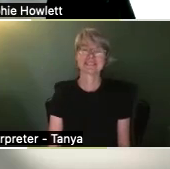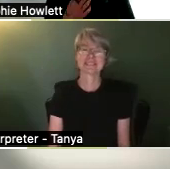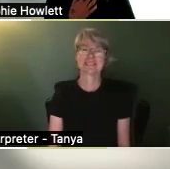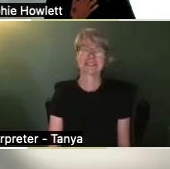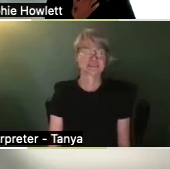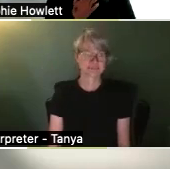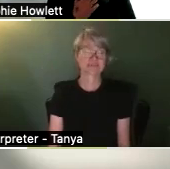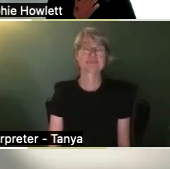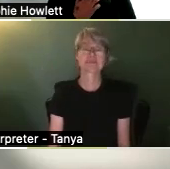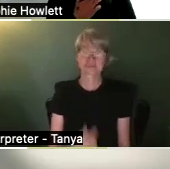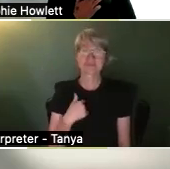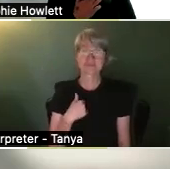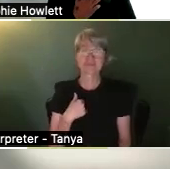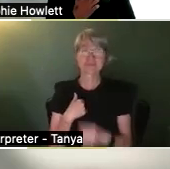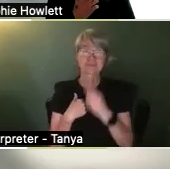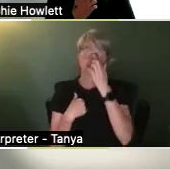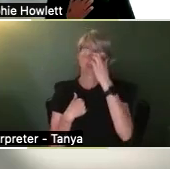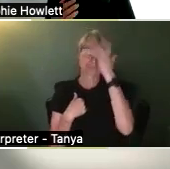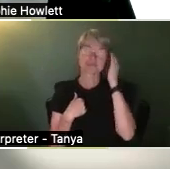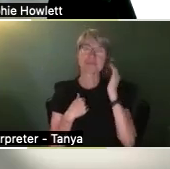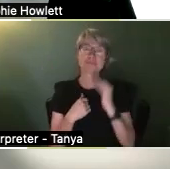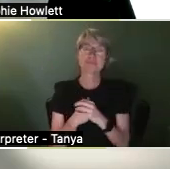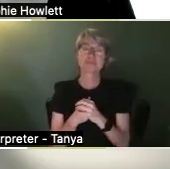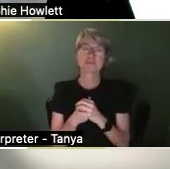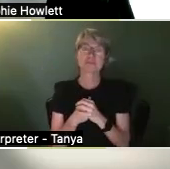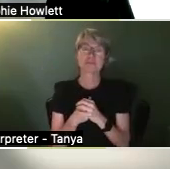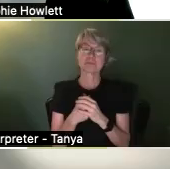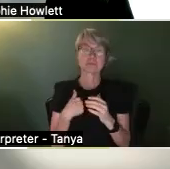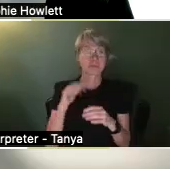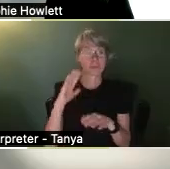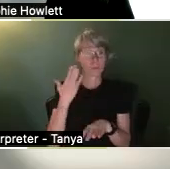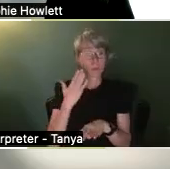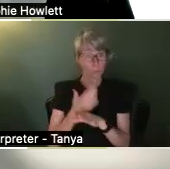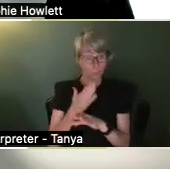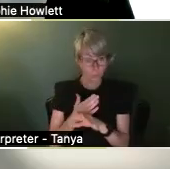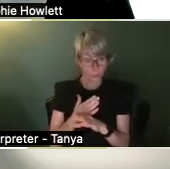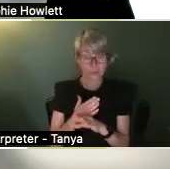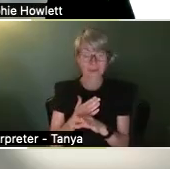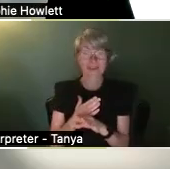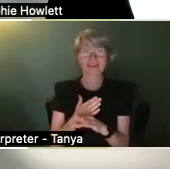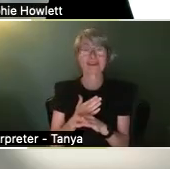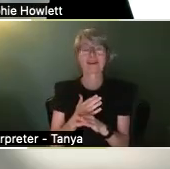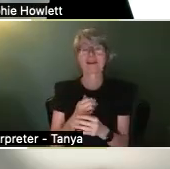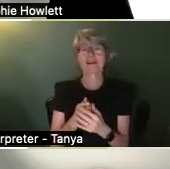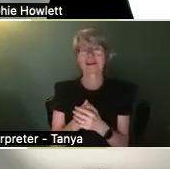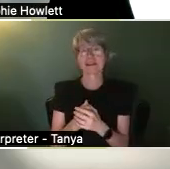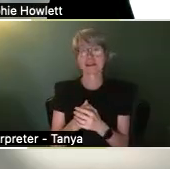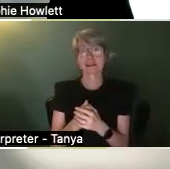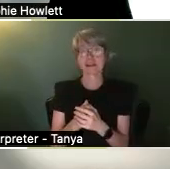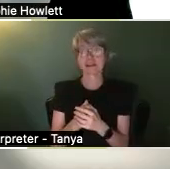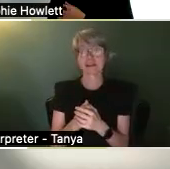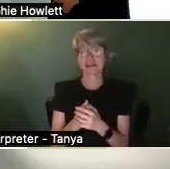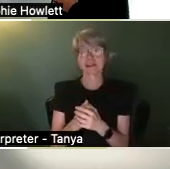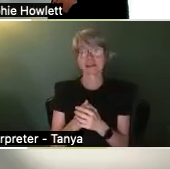I have also done work to co-develop the My Health Matters